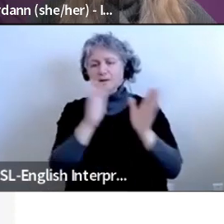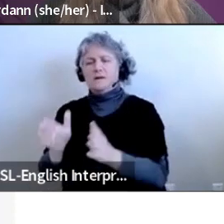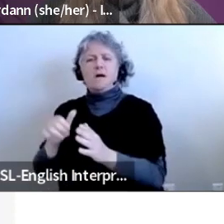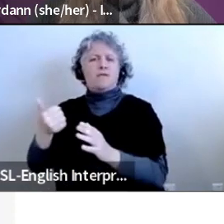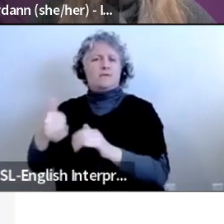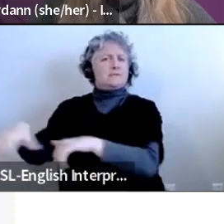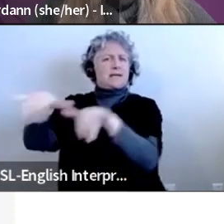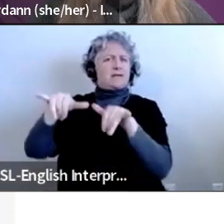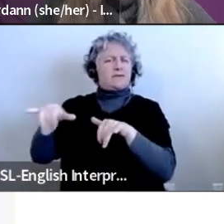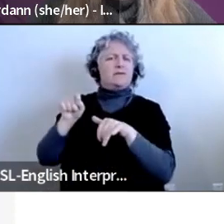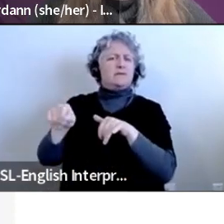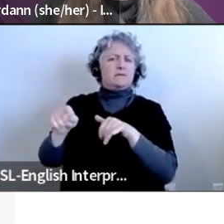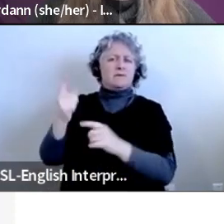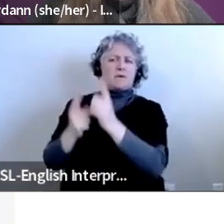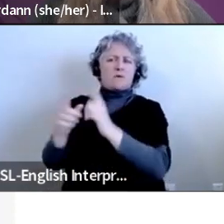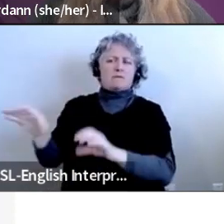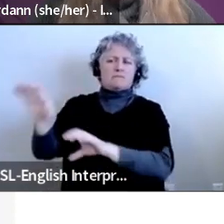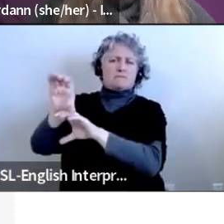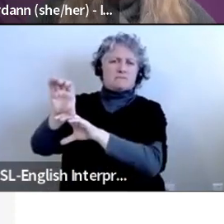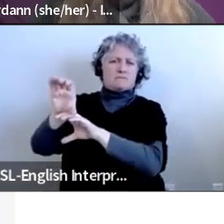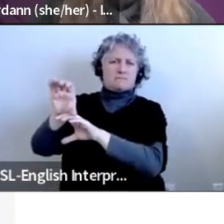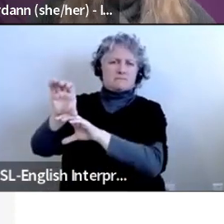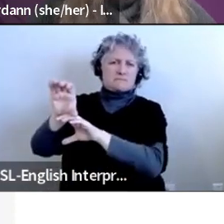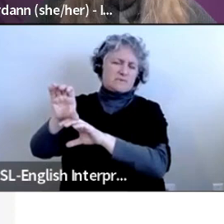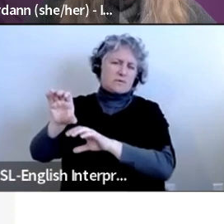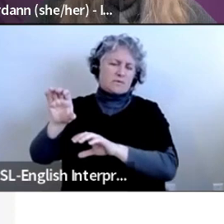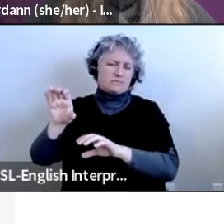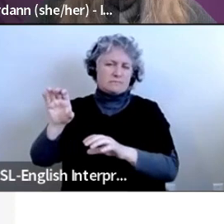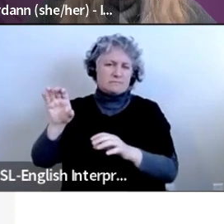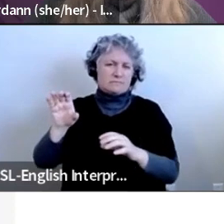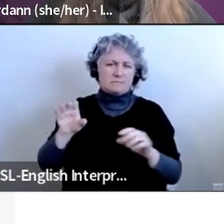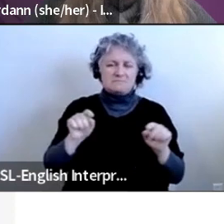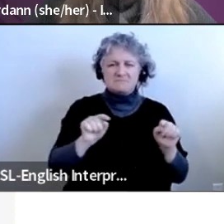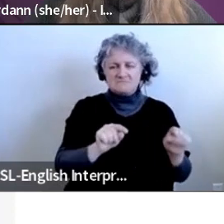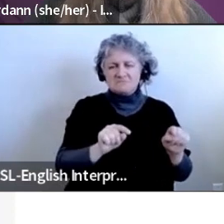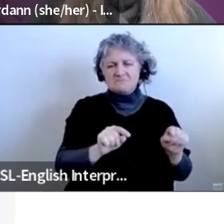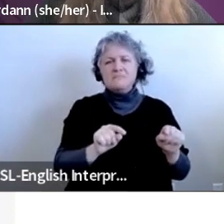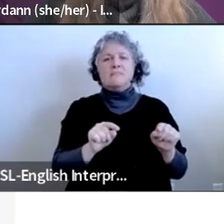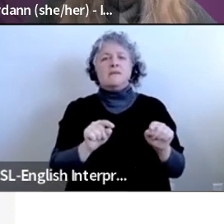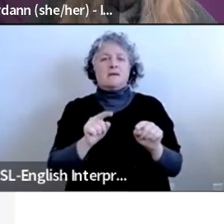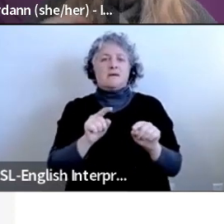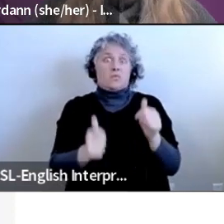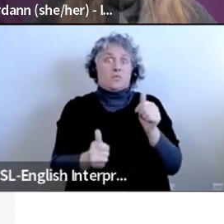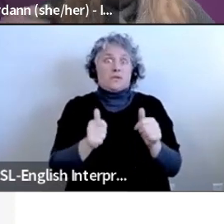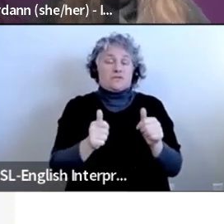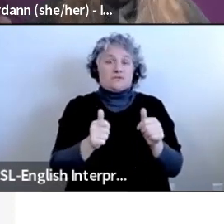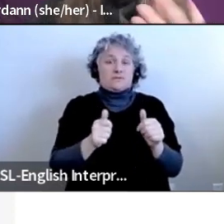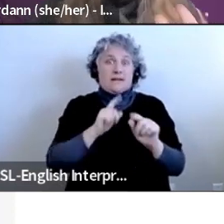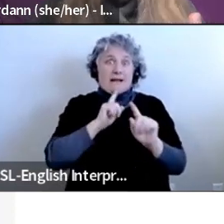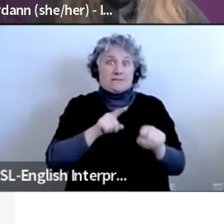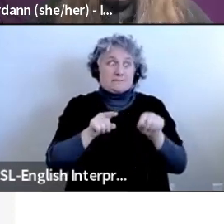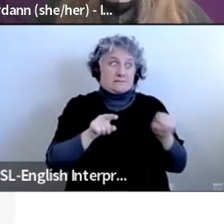version, matching it at 1-to-1. So you will automatically be shown the budget appropriate for download based on how you answer that question,